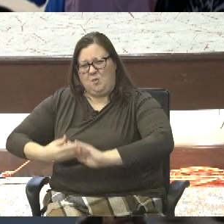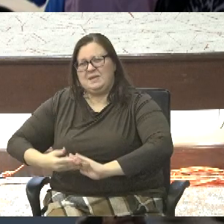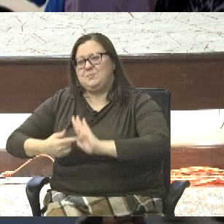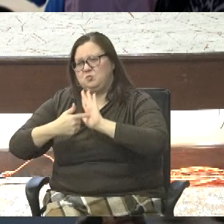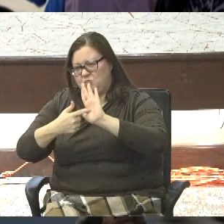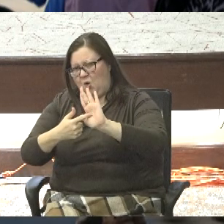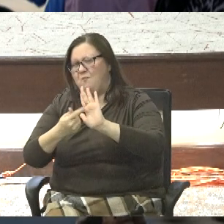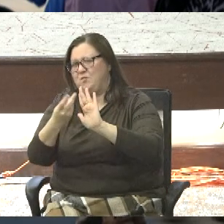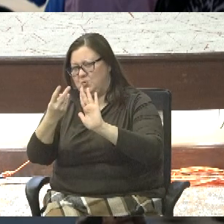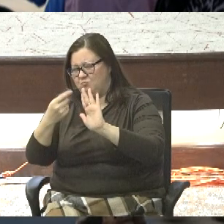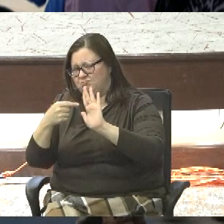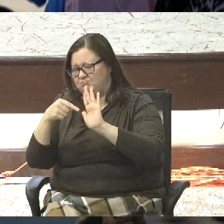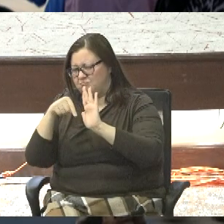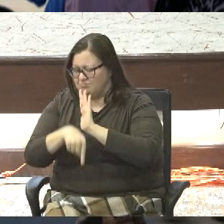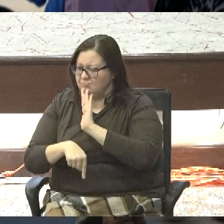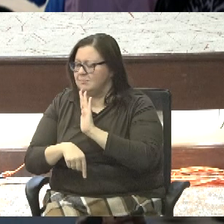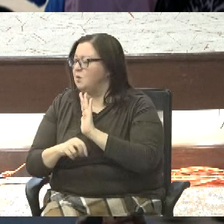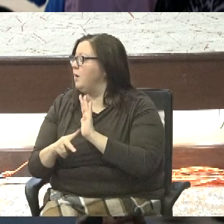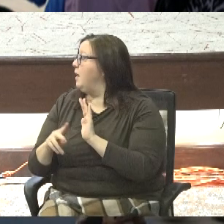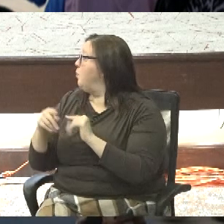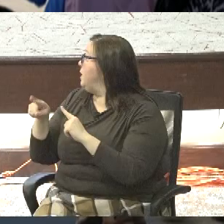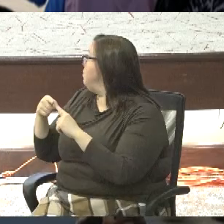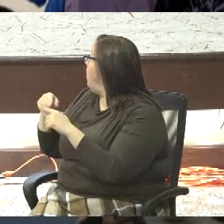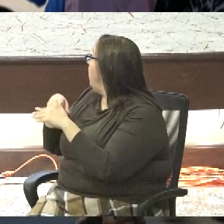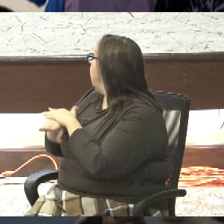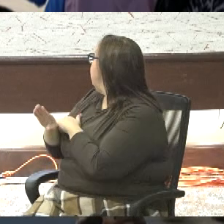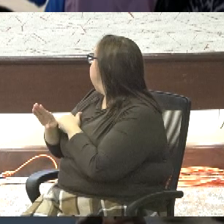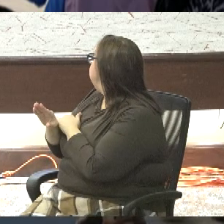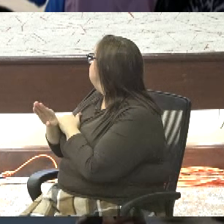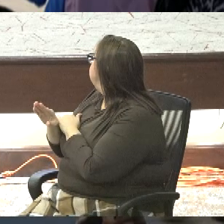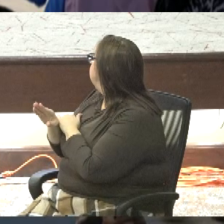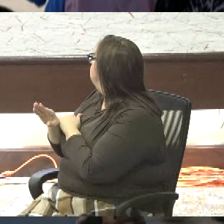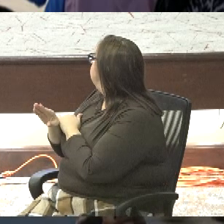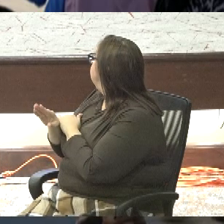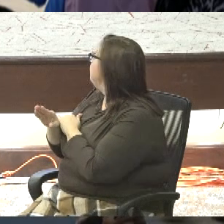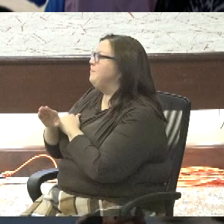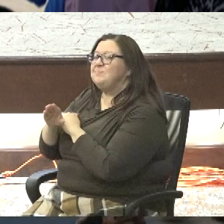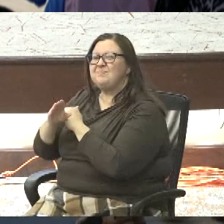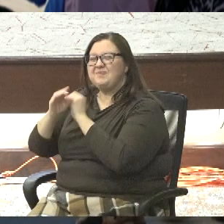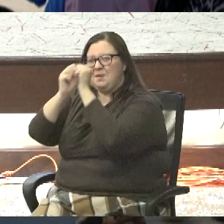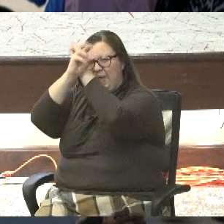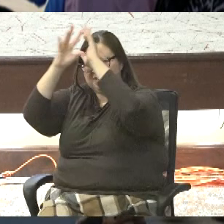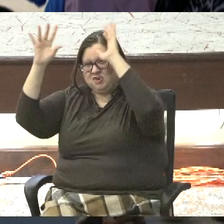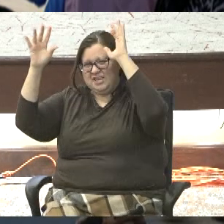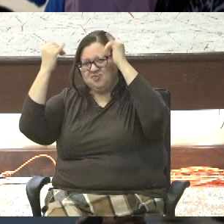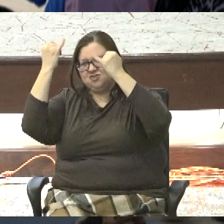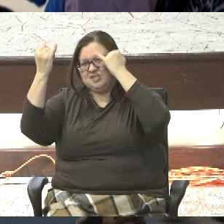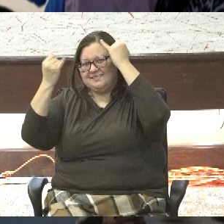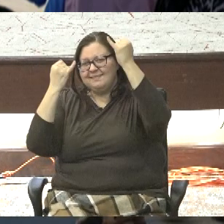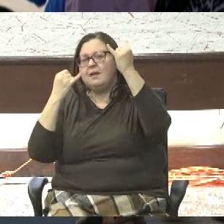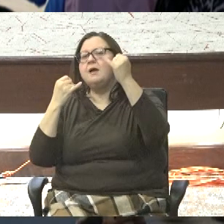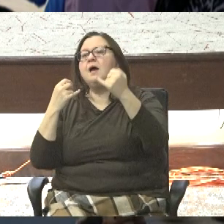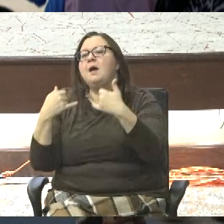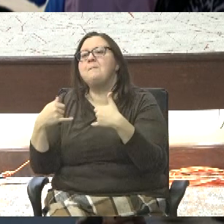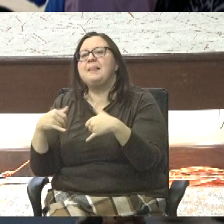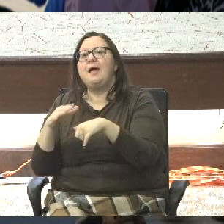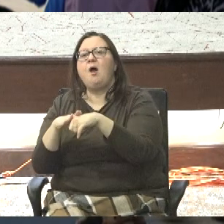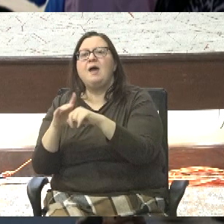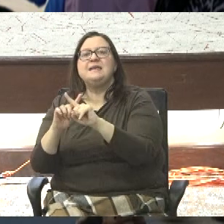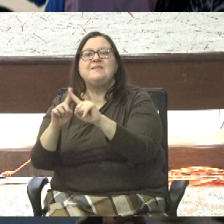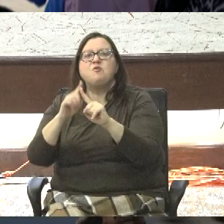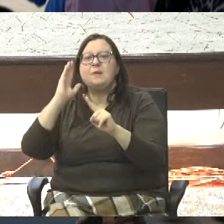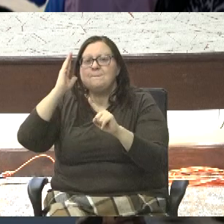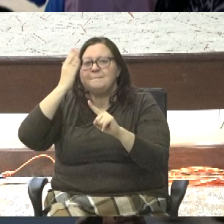these. As you walk in, the imagination, and this is playing off the different masks